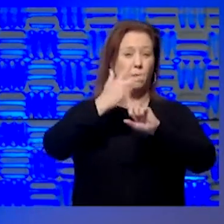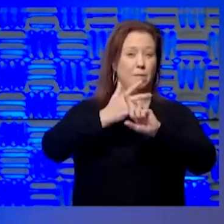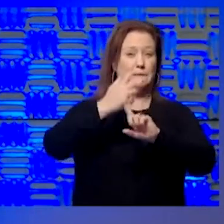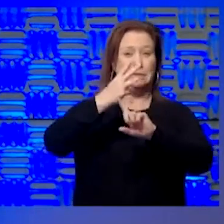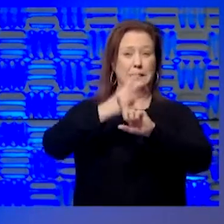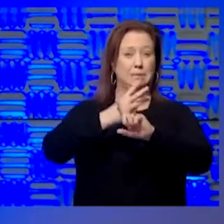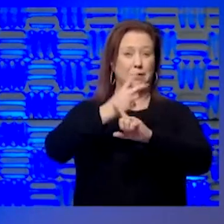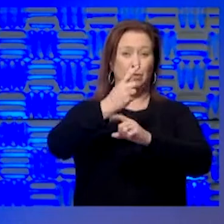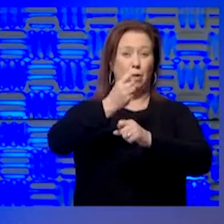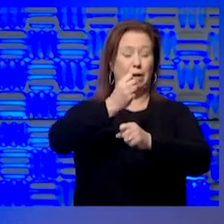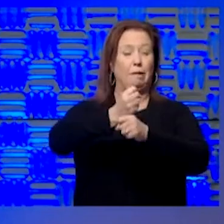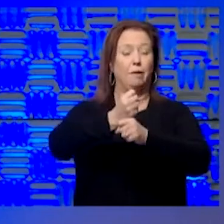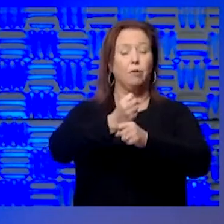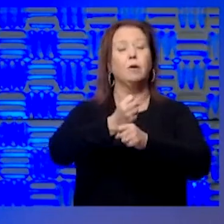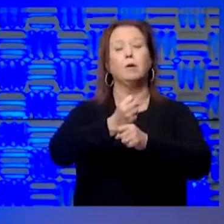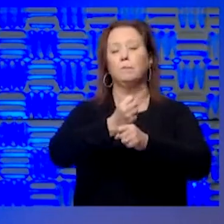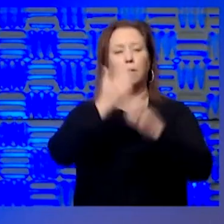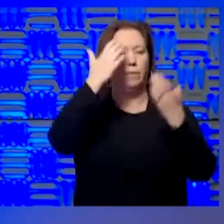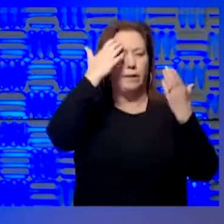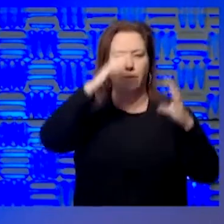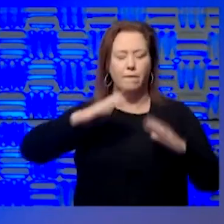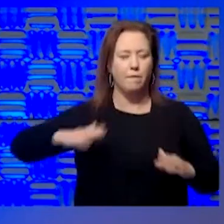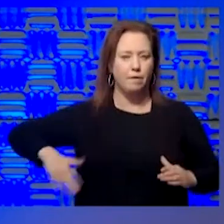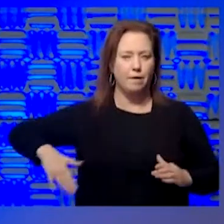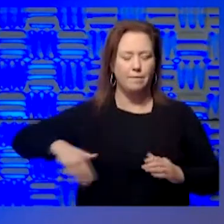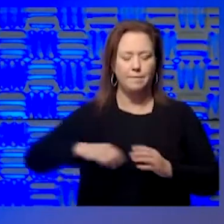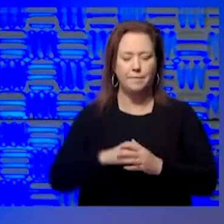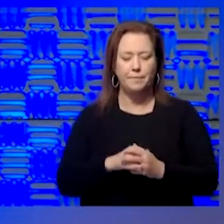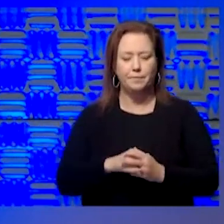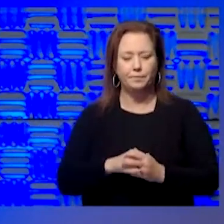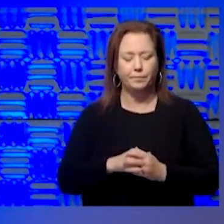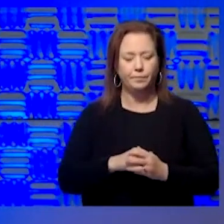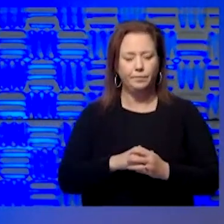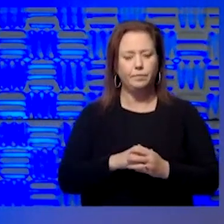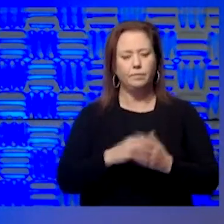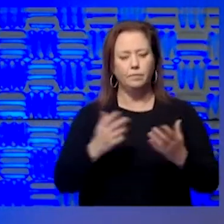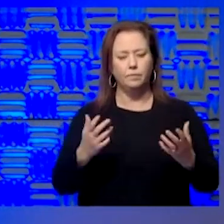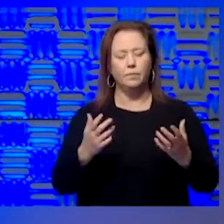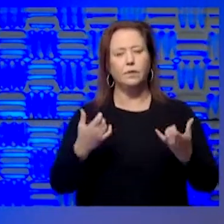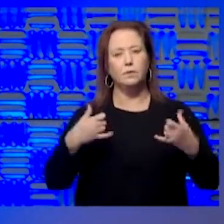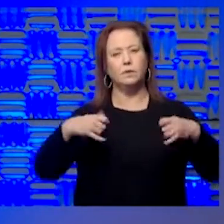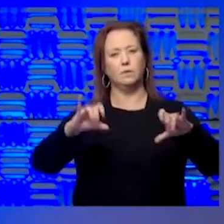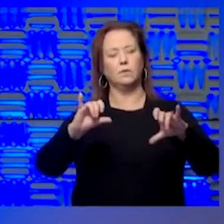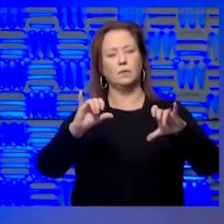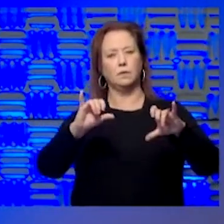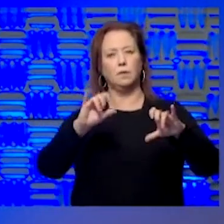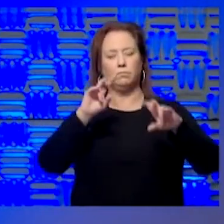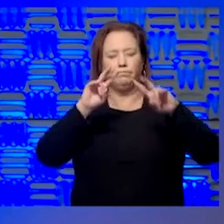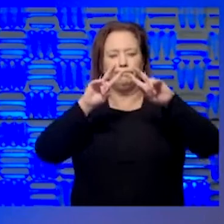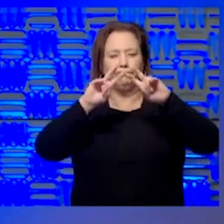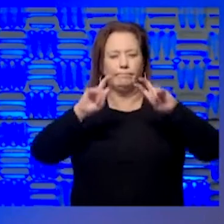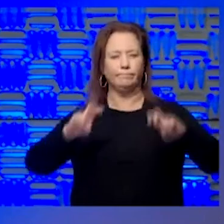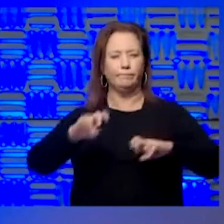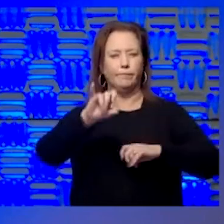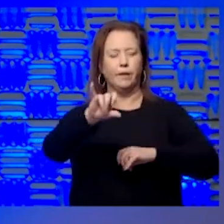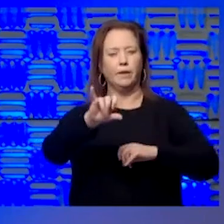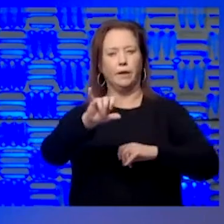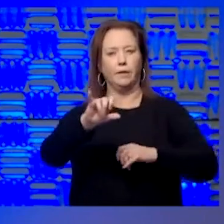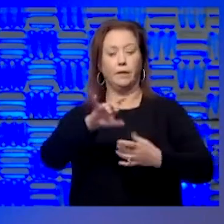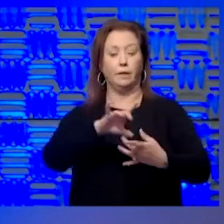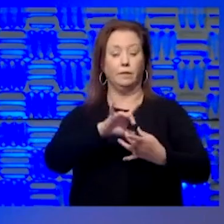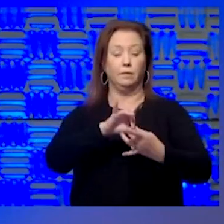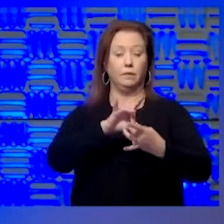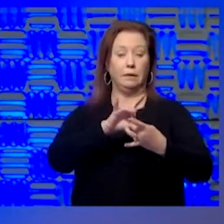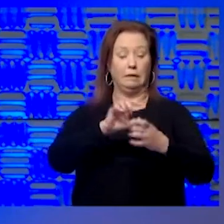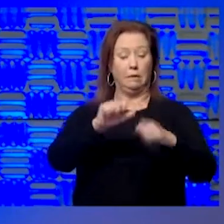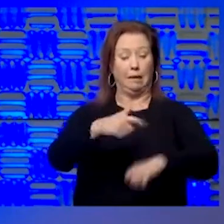months, a year down the road, but we don't know that for sure. So we are still looking into that, and that all plays into, well, can